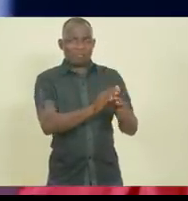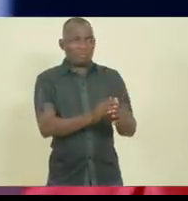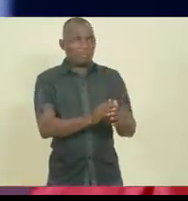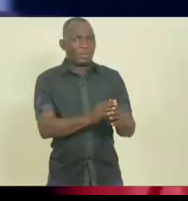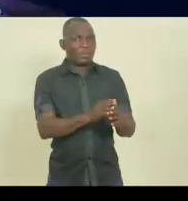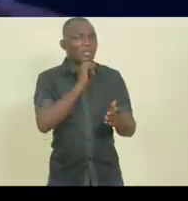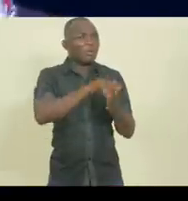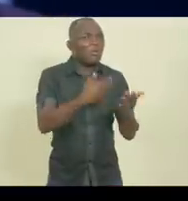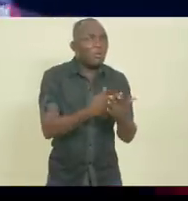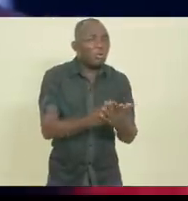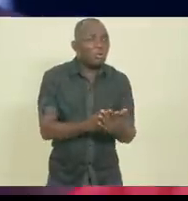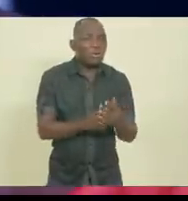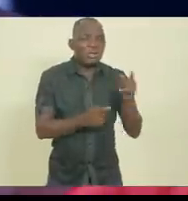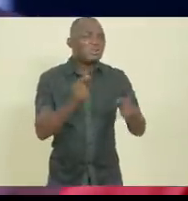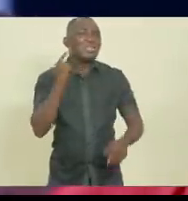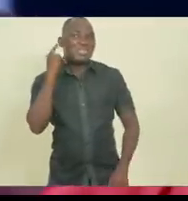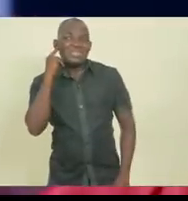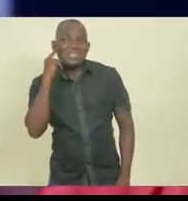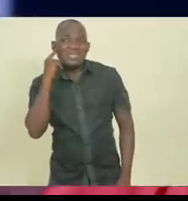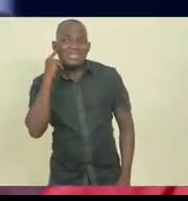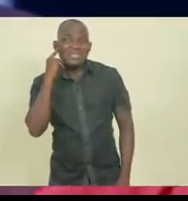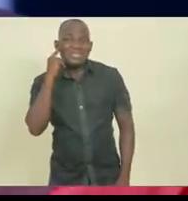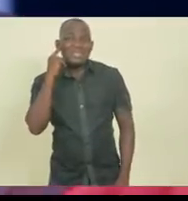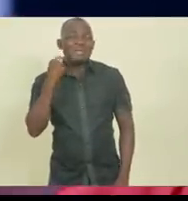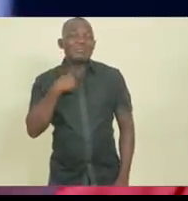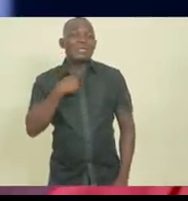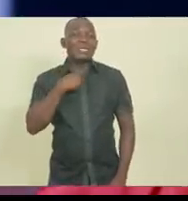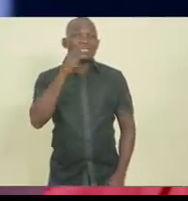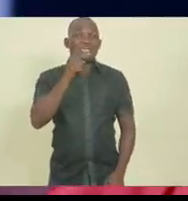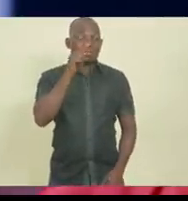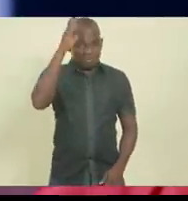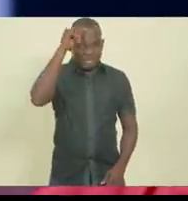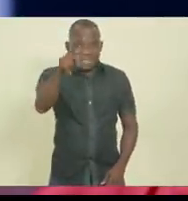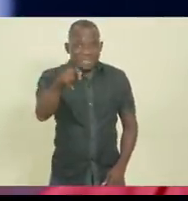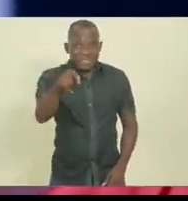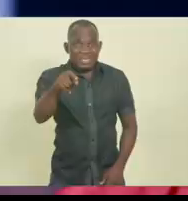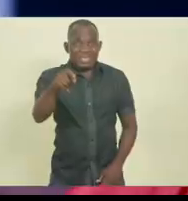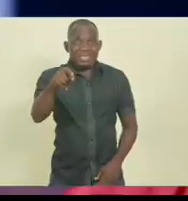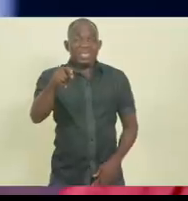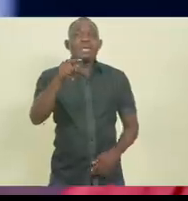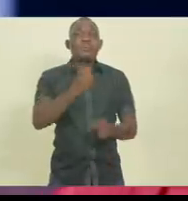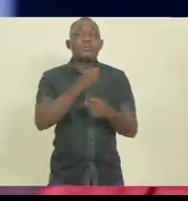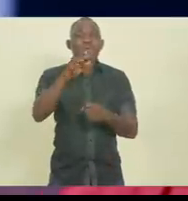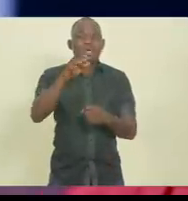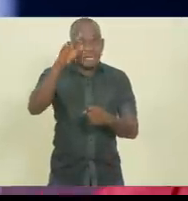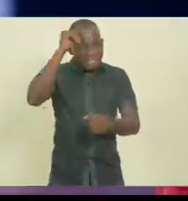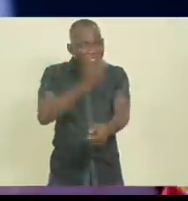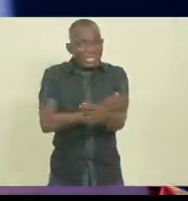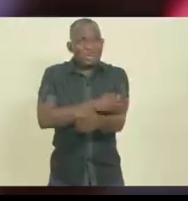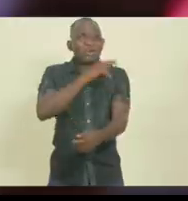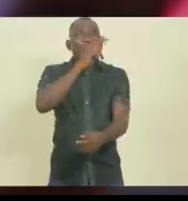say? Did you hear what I said? This young man has put your son in the